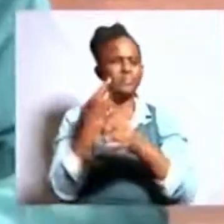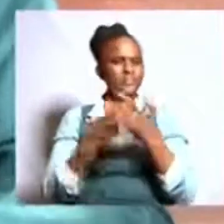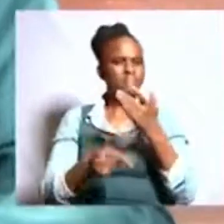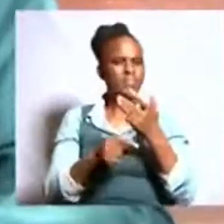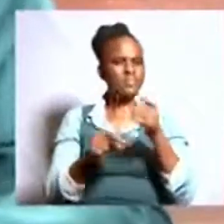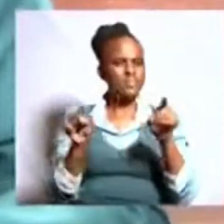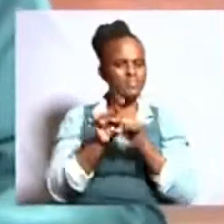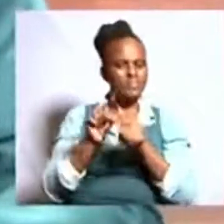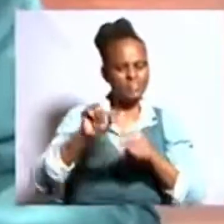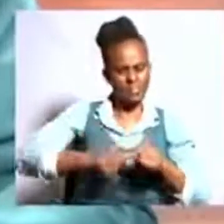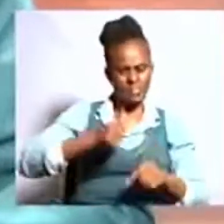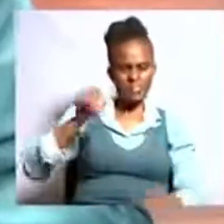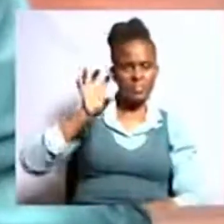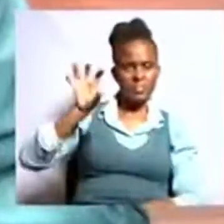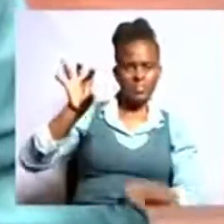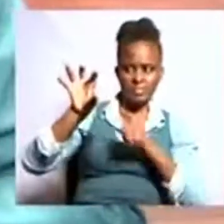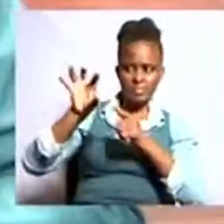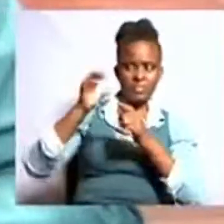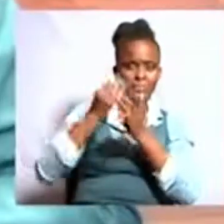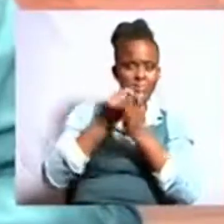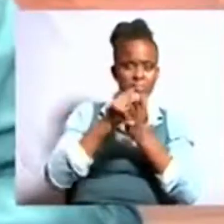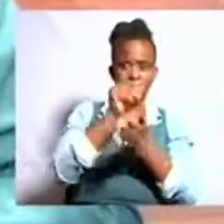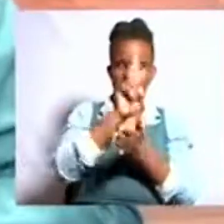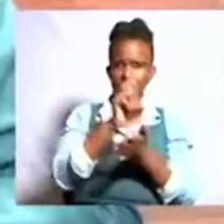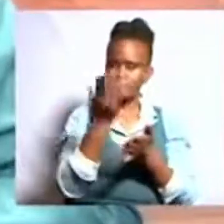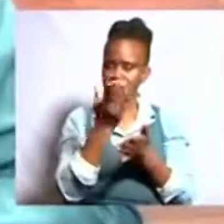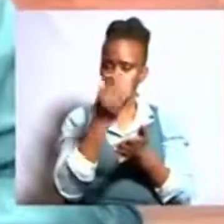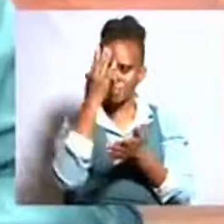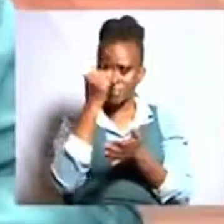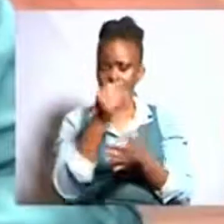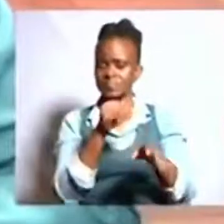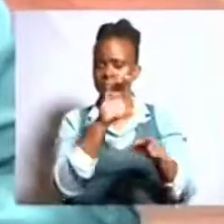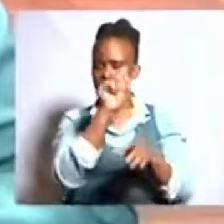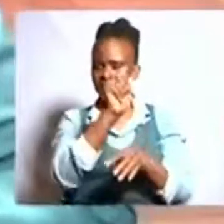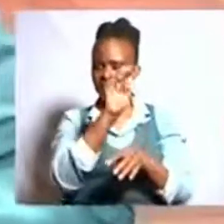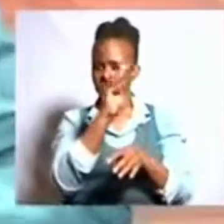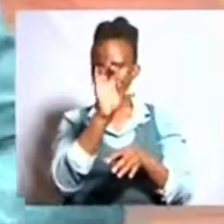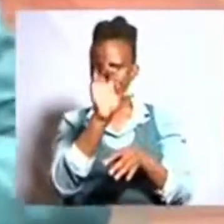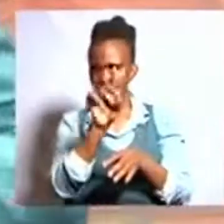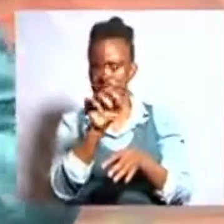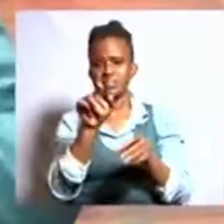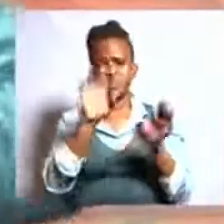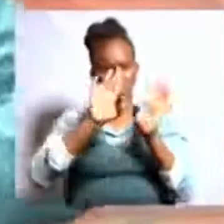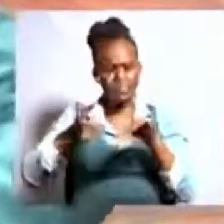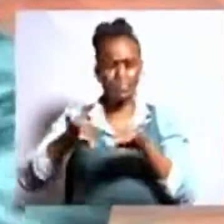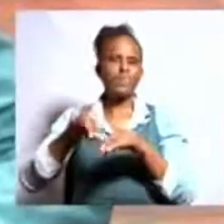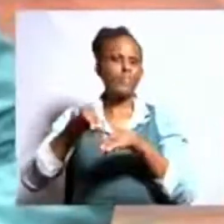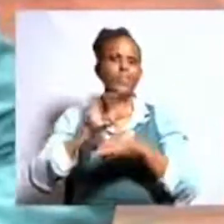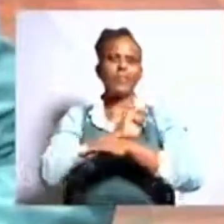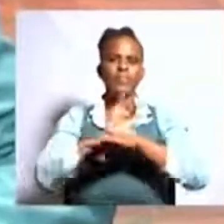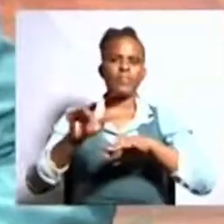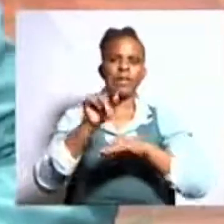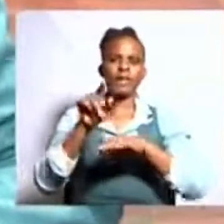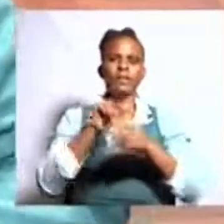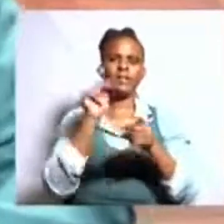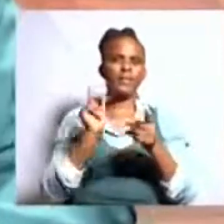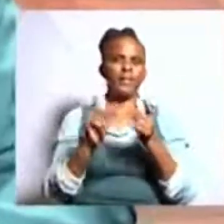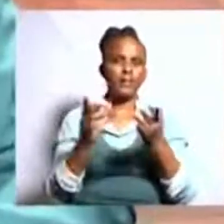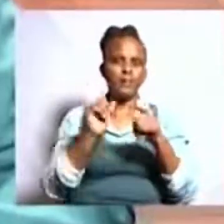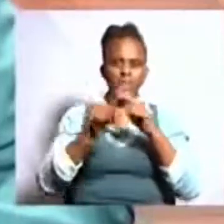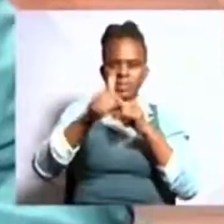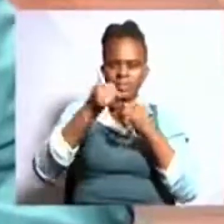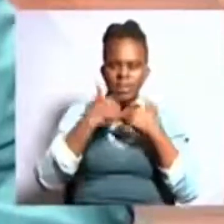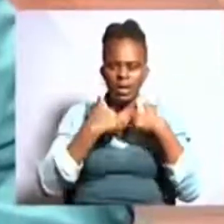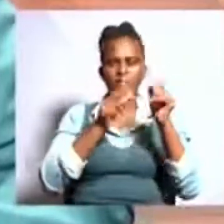a province to say this money was not spent because of ABCD than just leaving it blank like that? And yet you have